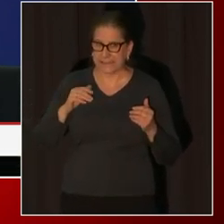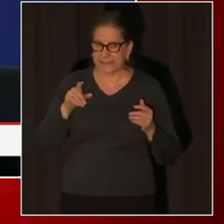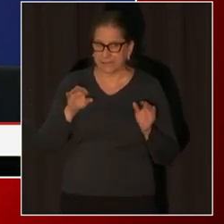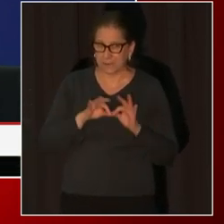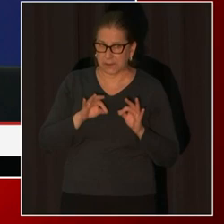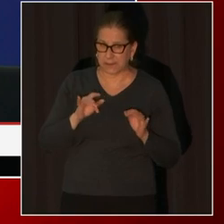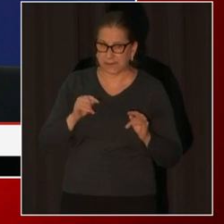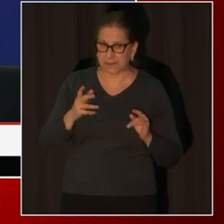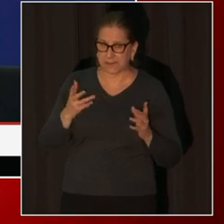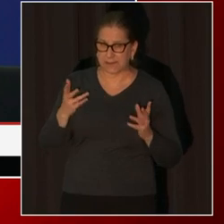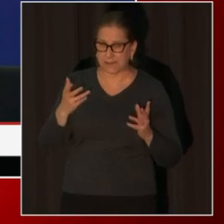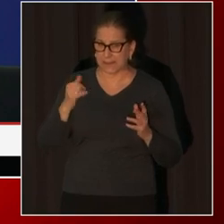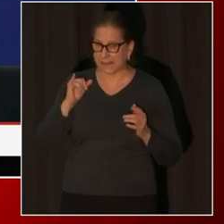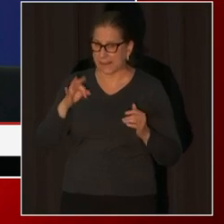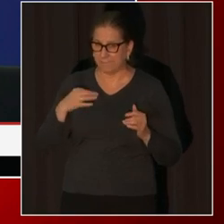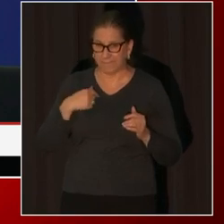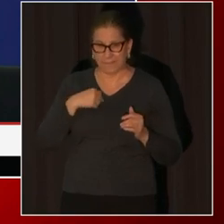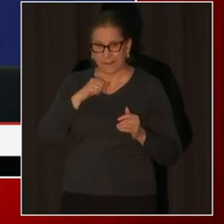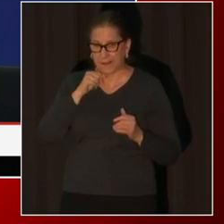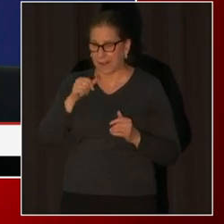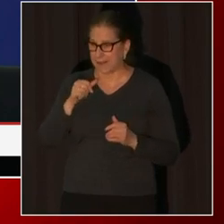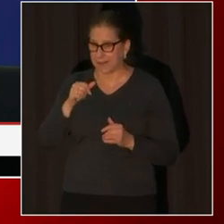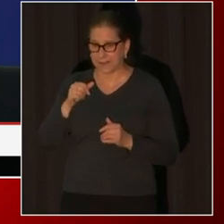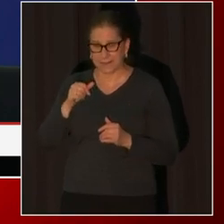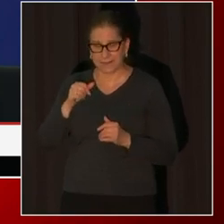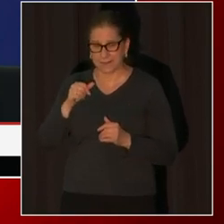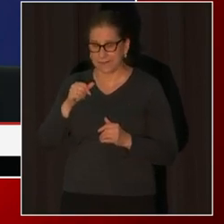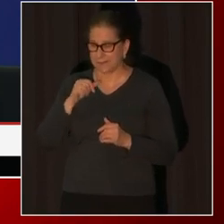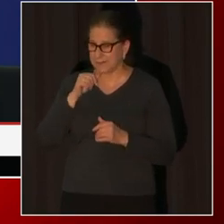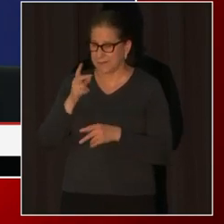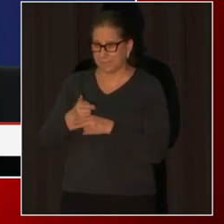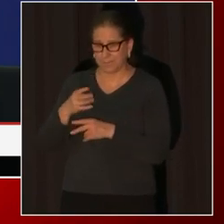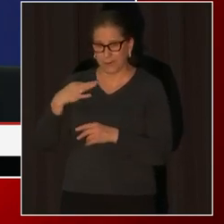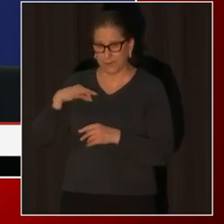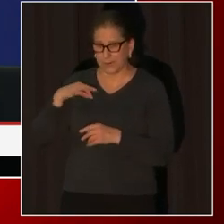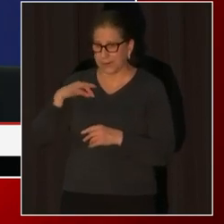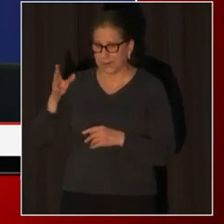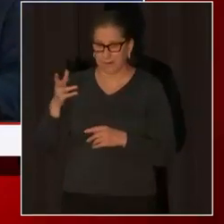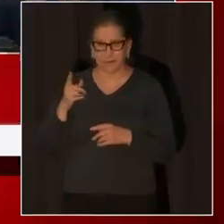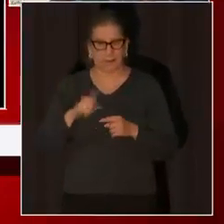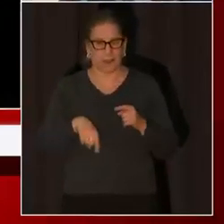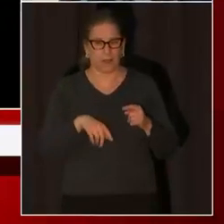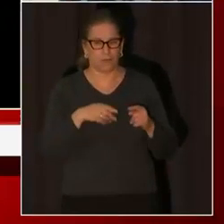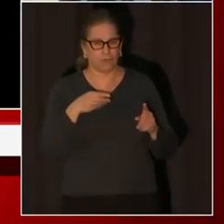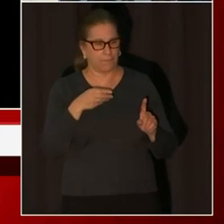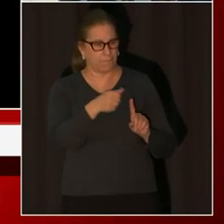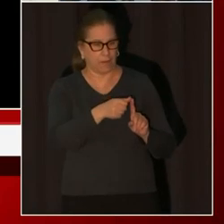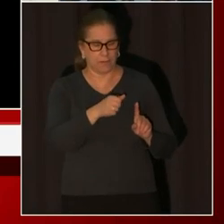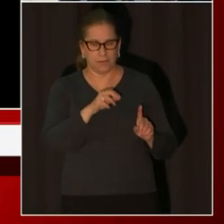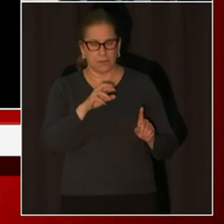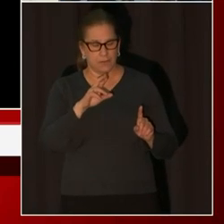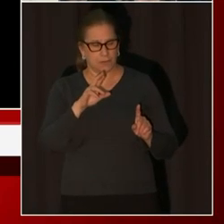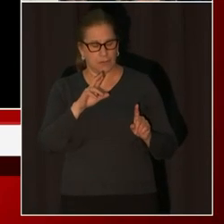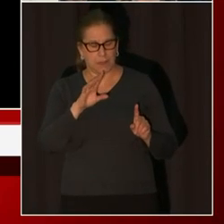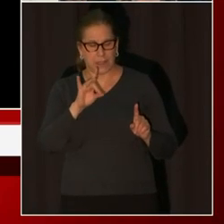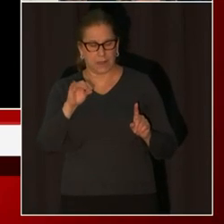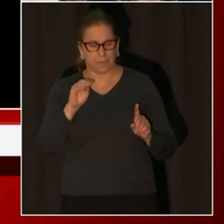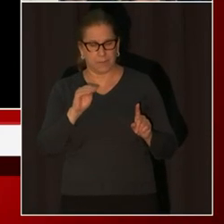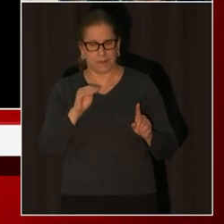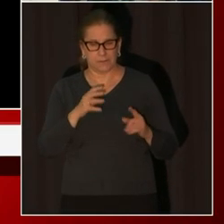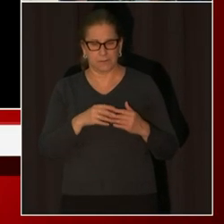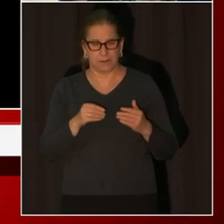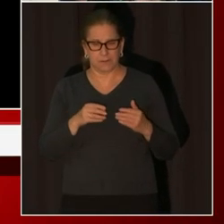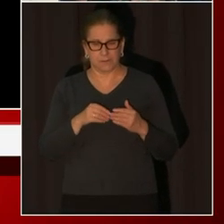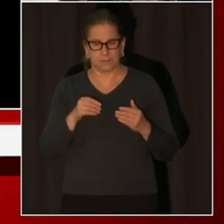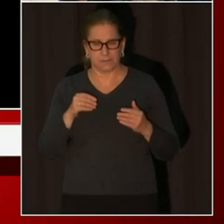we couldn't refund $80 million. We wouldn't be able to get that refinancing savings. And then that would be an additional hit on the budget. If we didn't